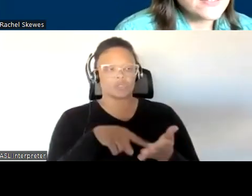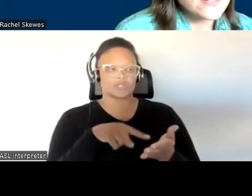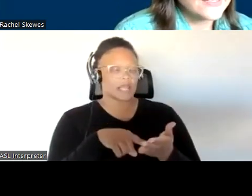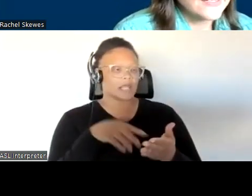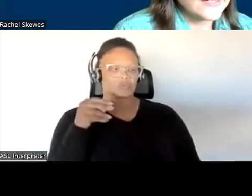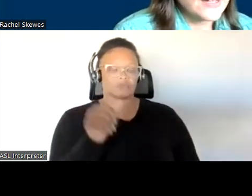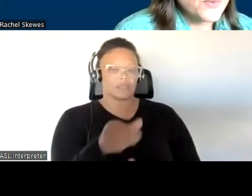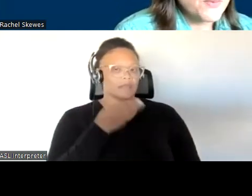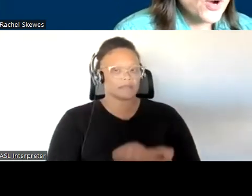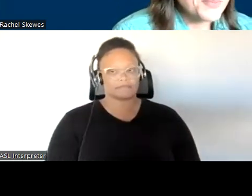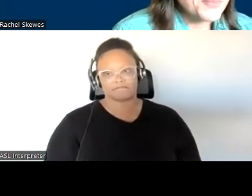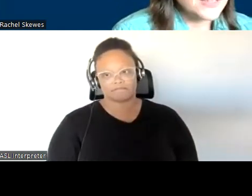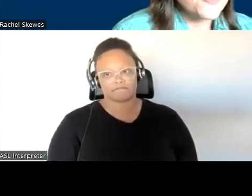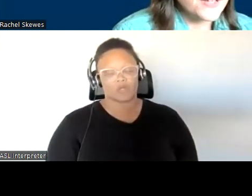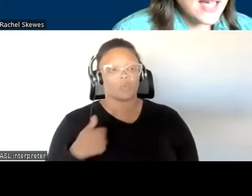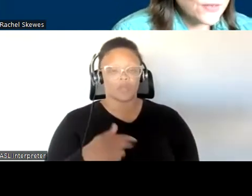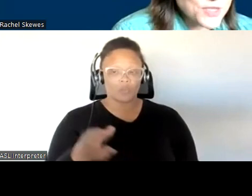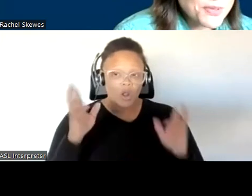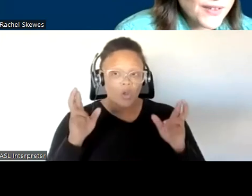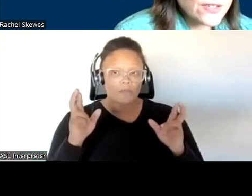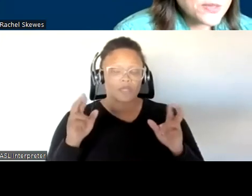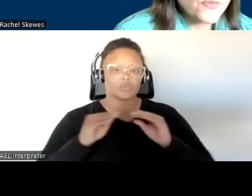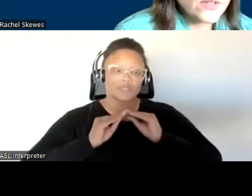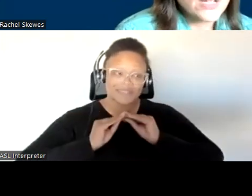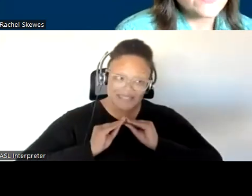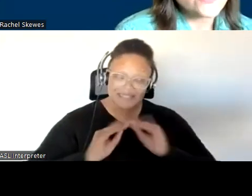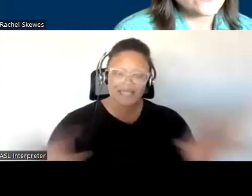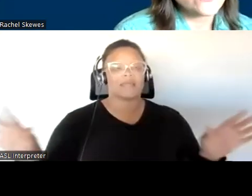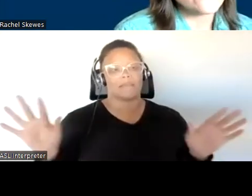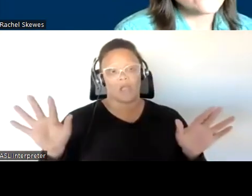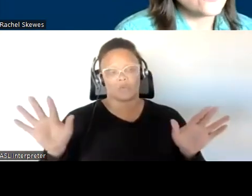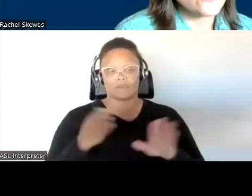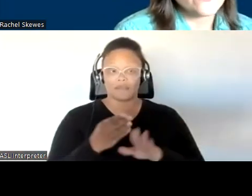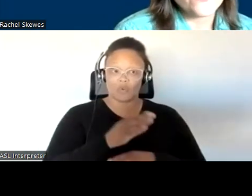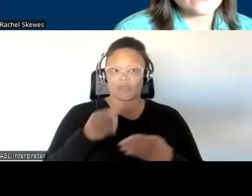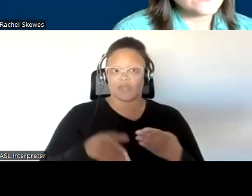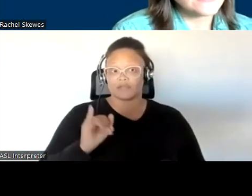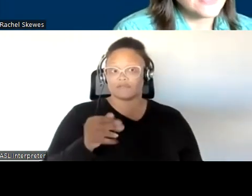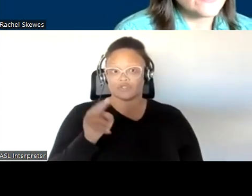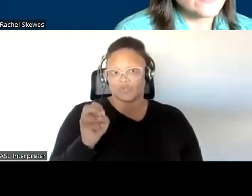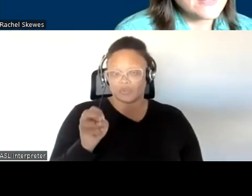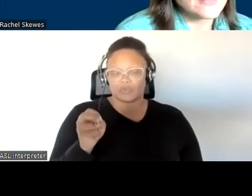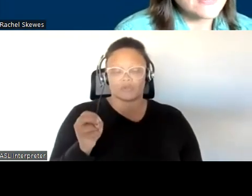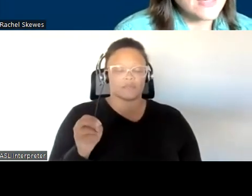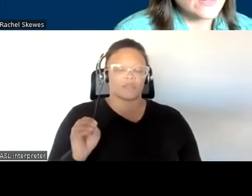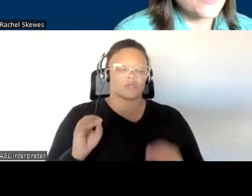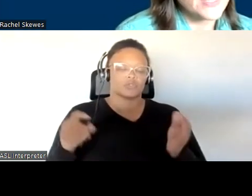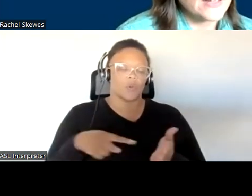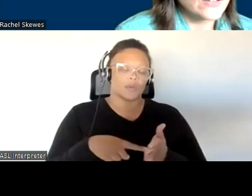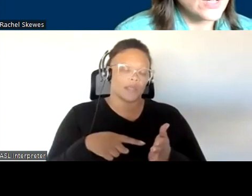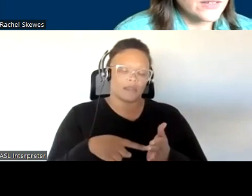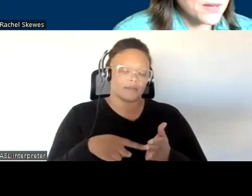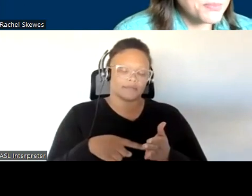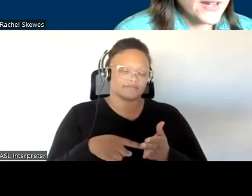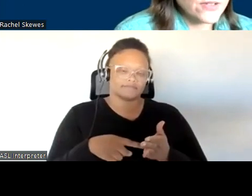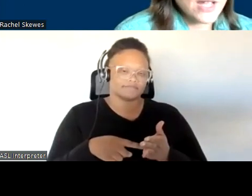funds. We were hoping to get the funds out to providers before the end of June, but there's no federal deadline or anything like that on